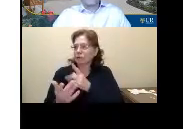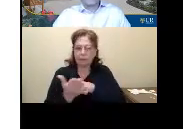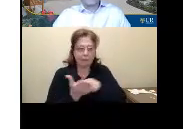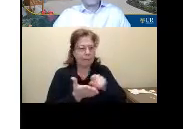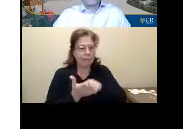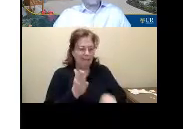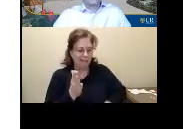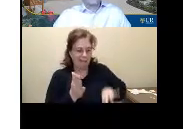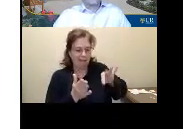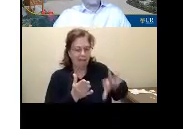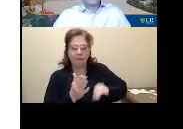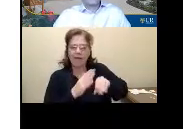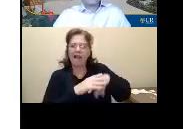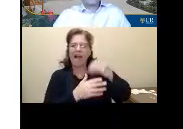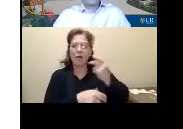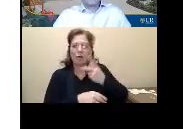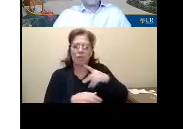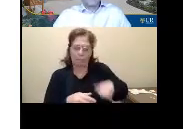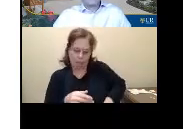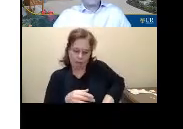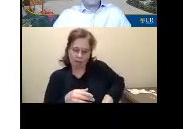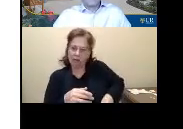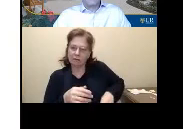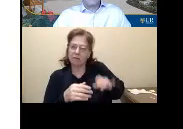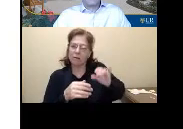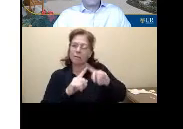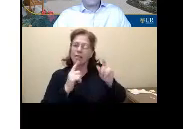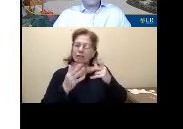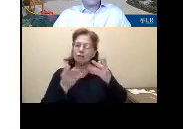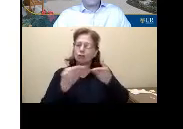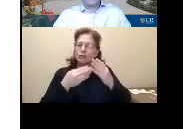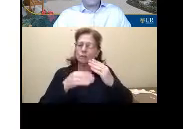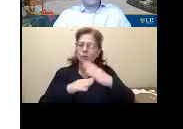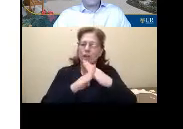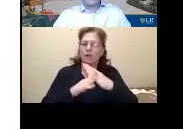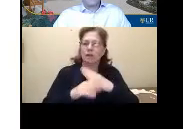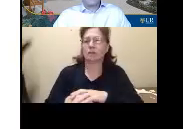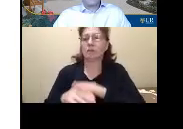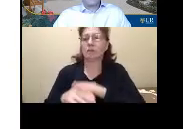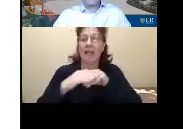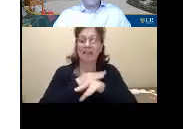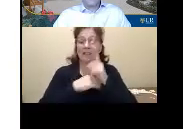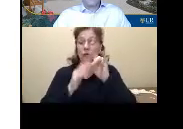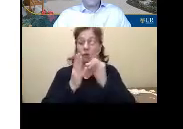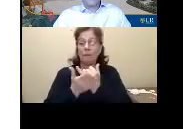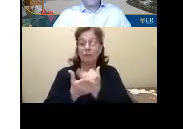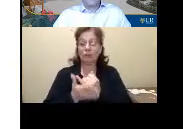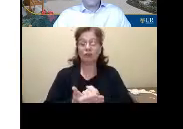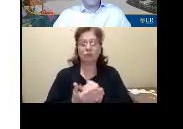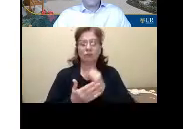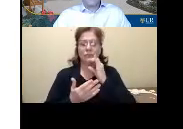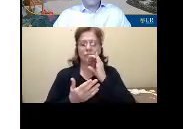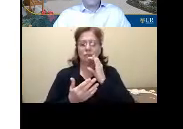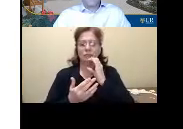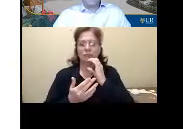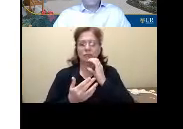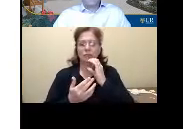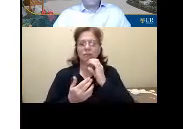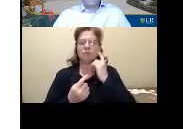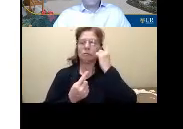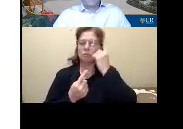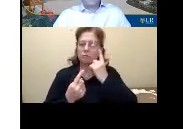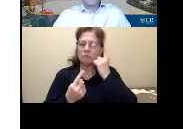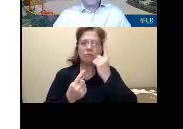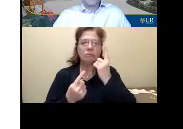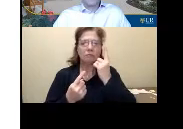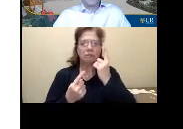is essentially a preventative service. Access to imaging sites. So because of the registry component and the IT